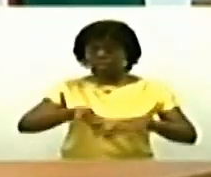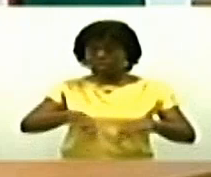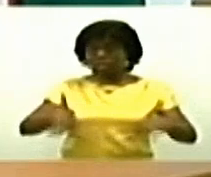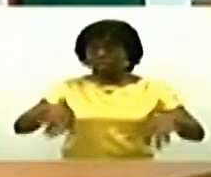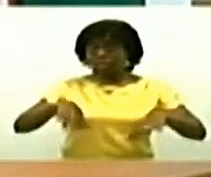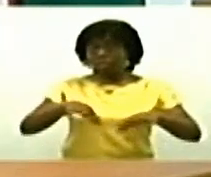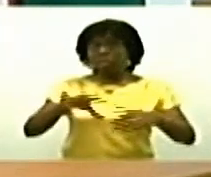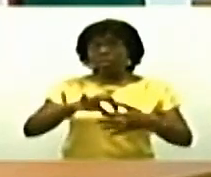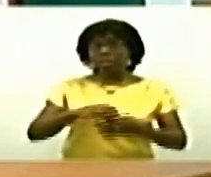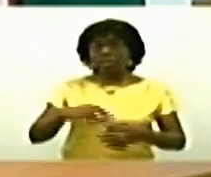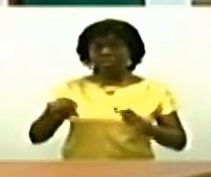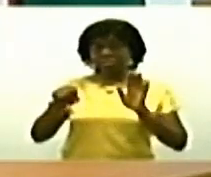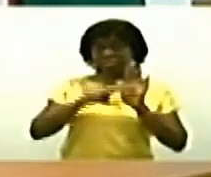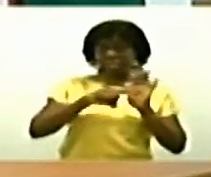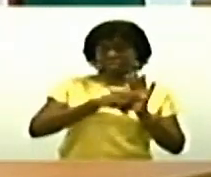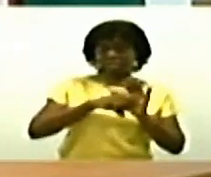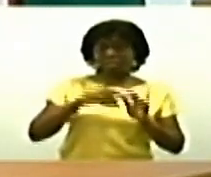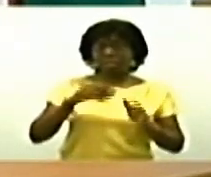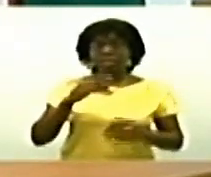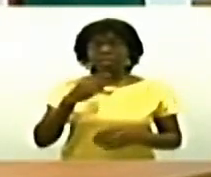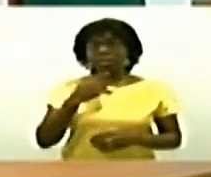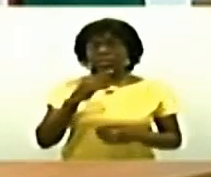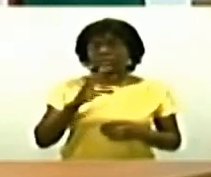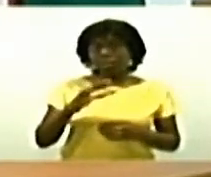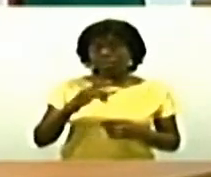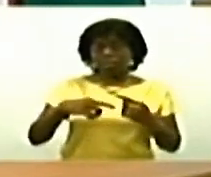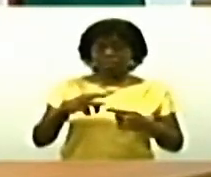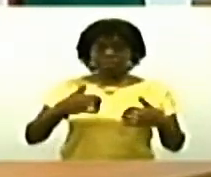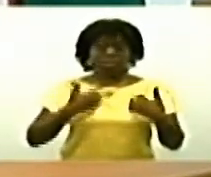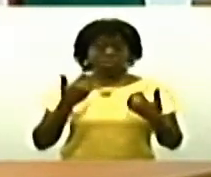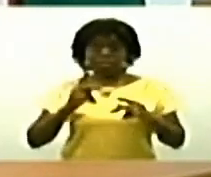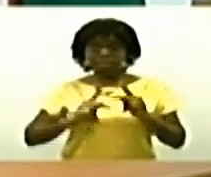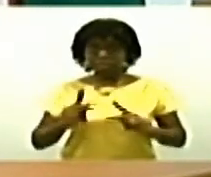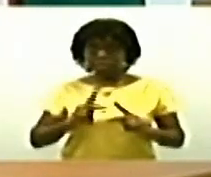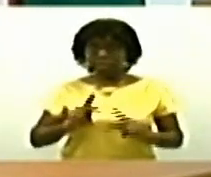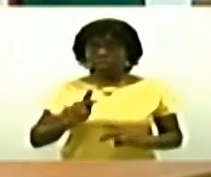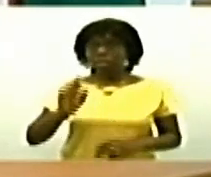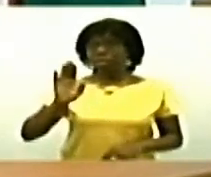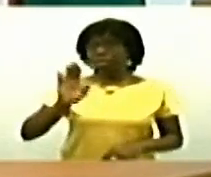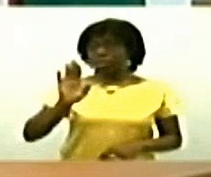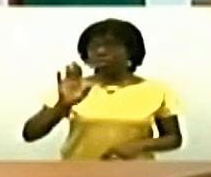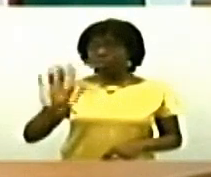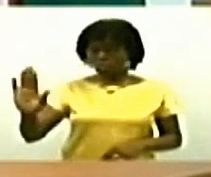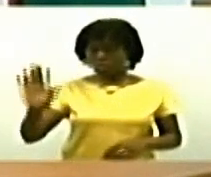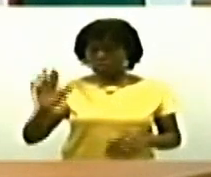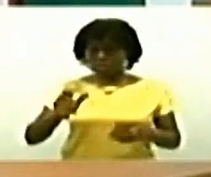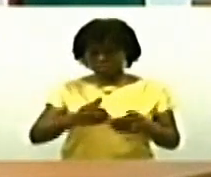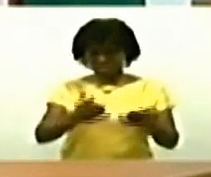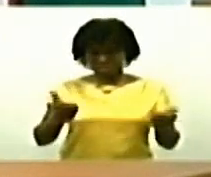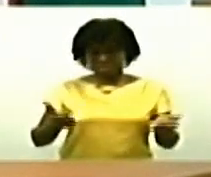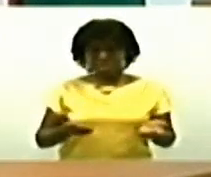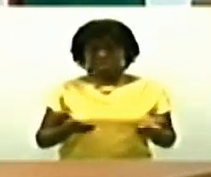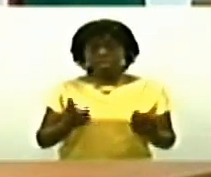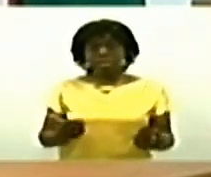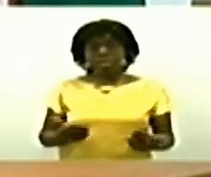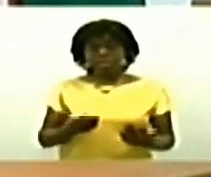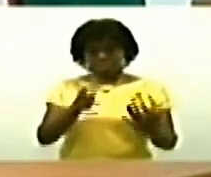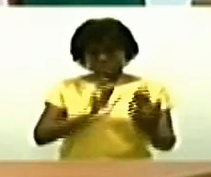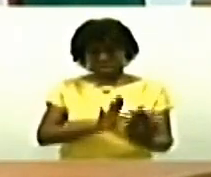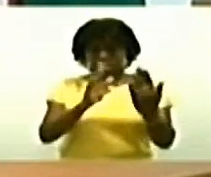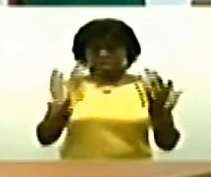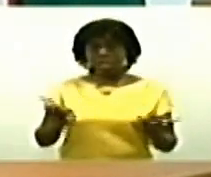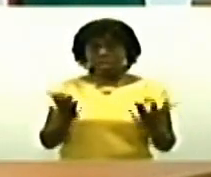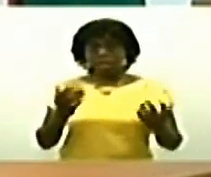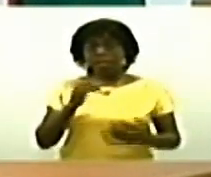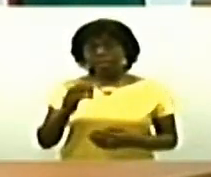negative commentary about young people, your presence in this chamber is more than a spark of light.